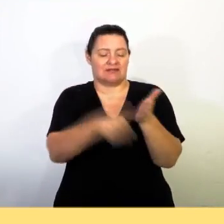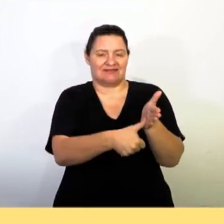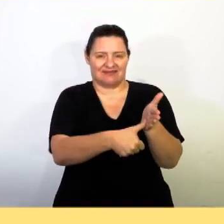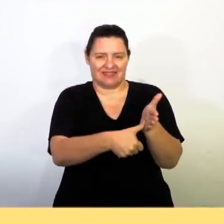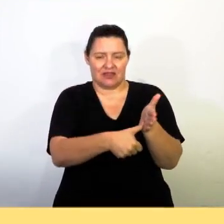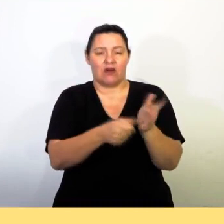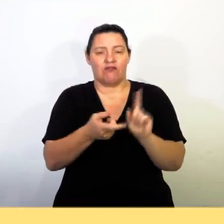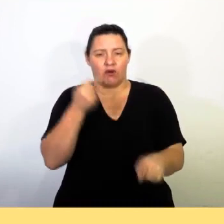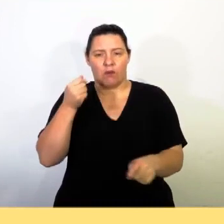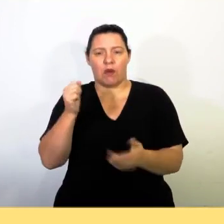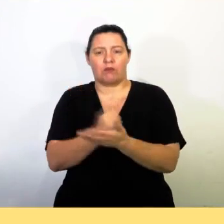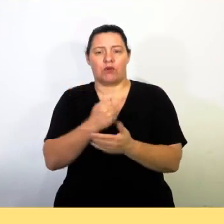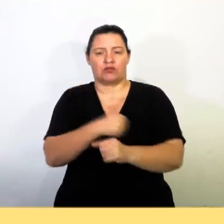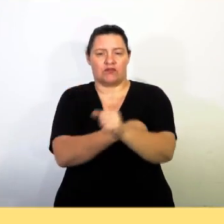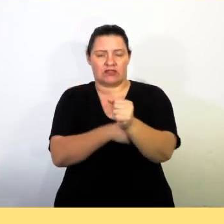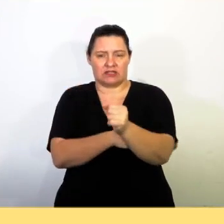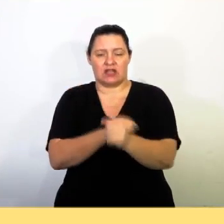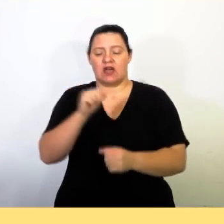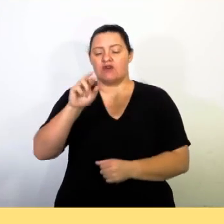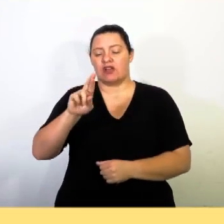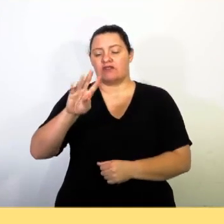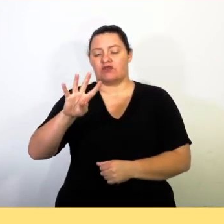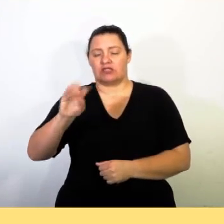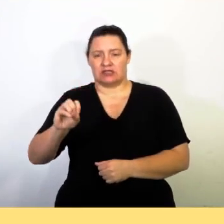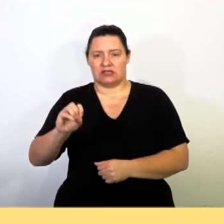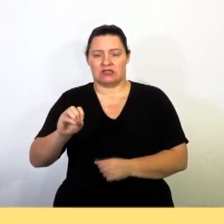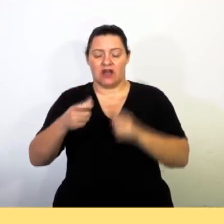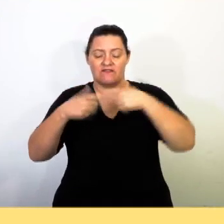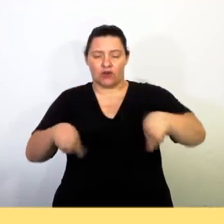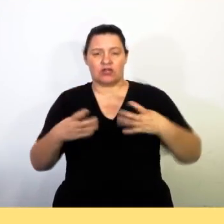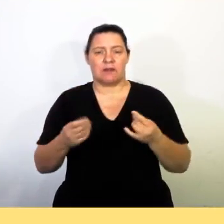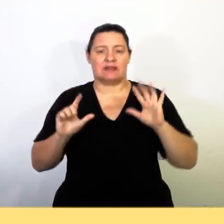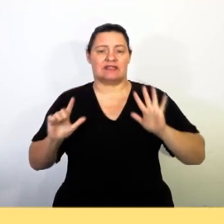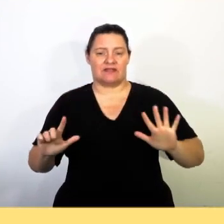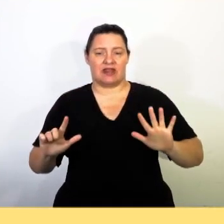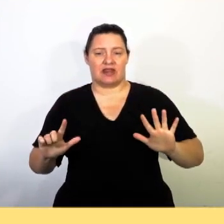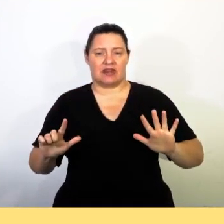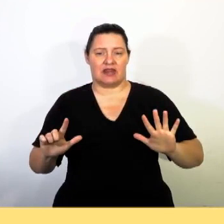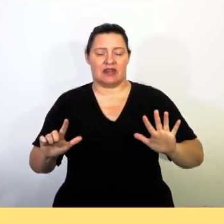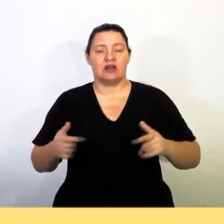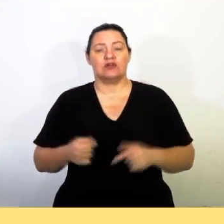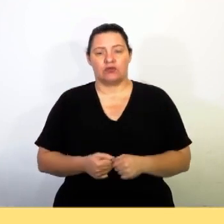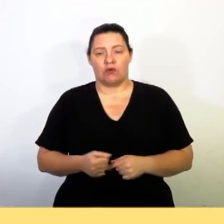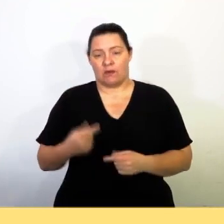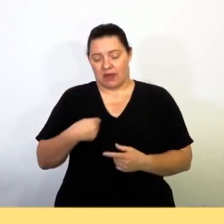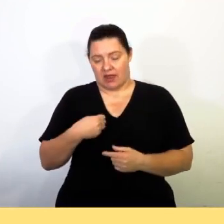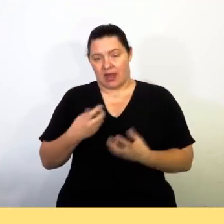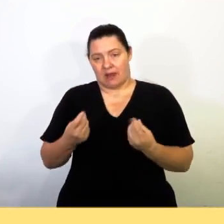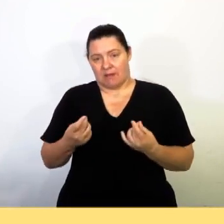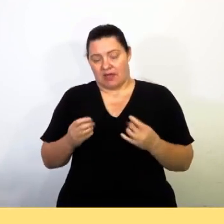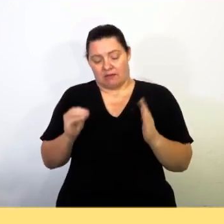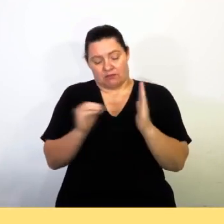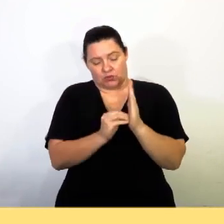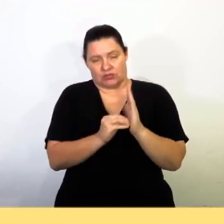There it is, from the post office for 40 Rand, voucher number 7. That means here, my number is going to